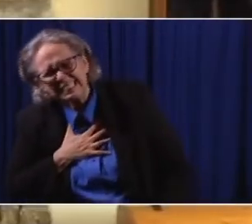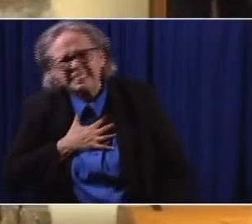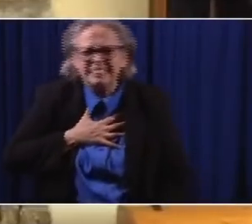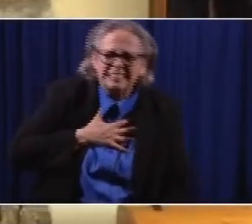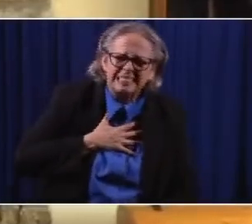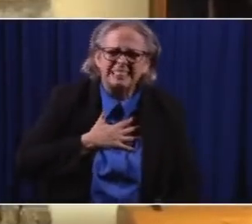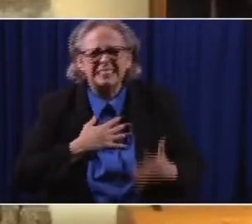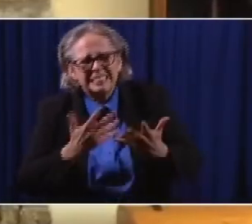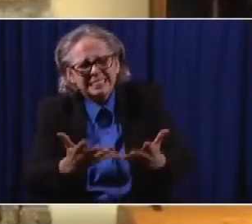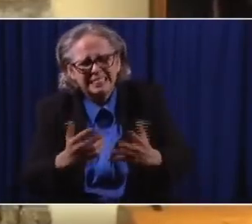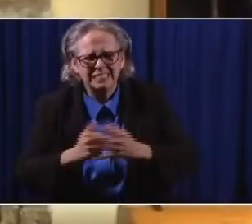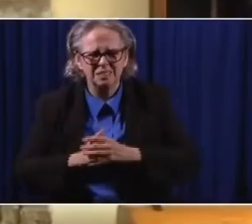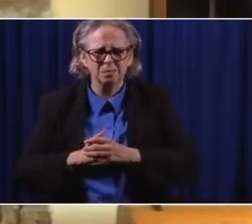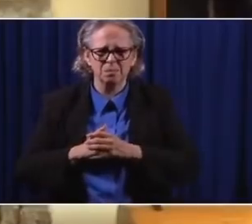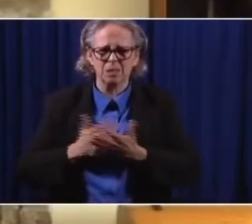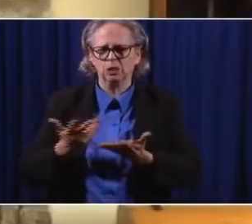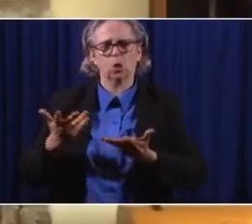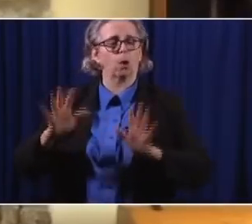continue to learn more.